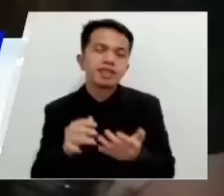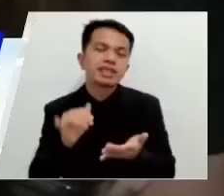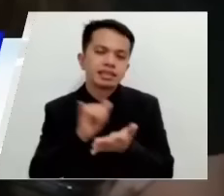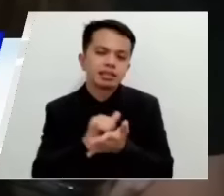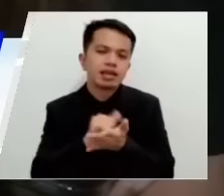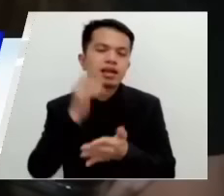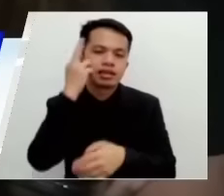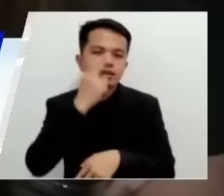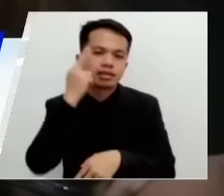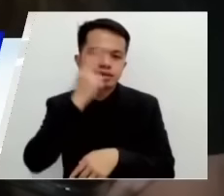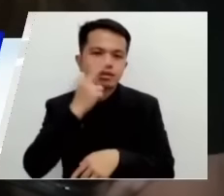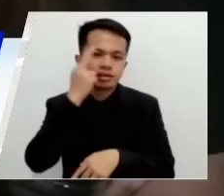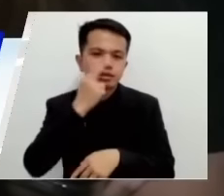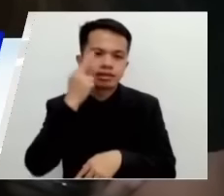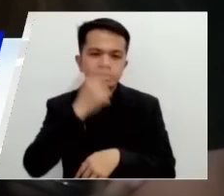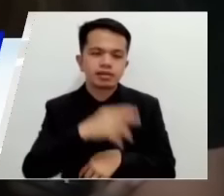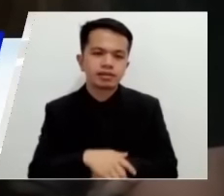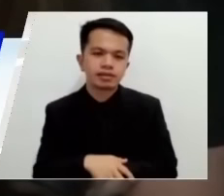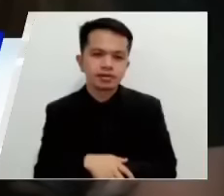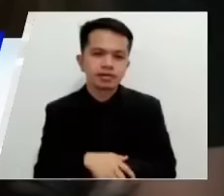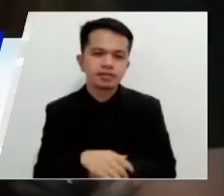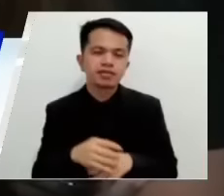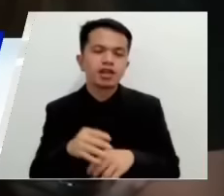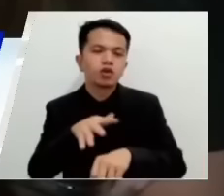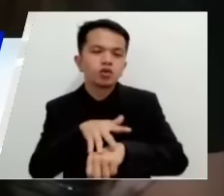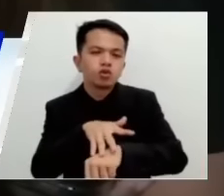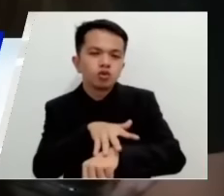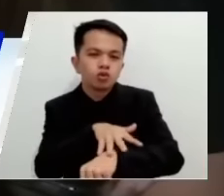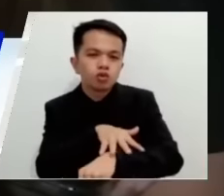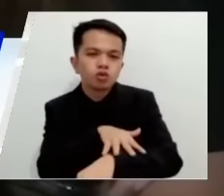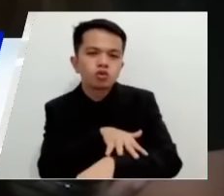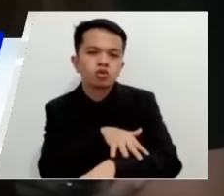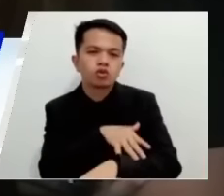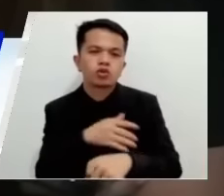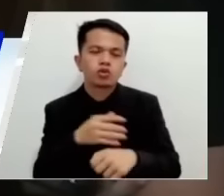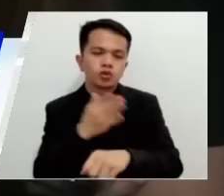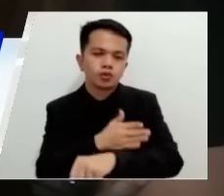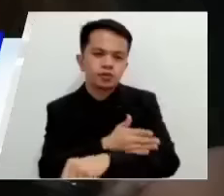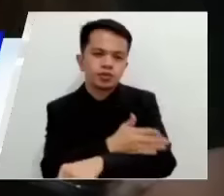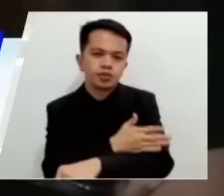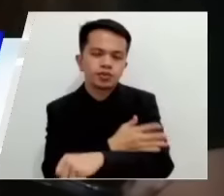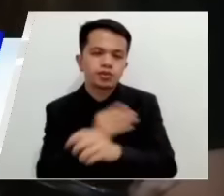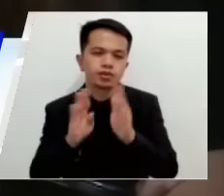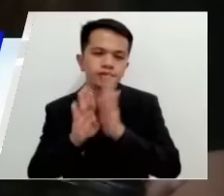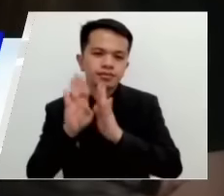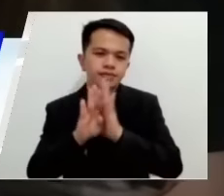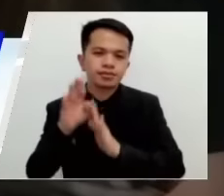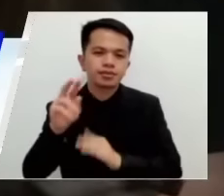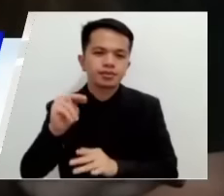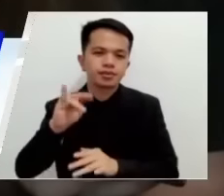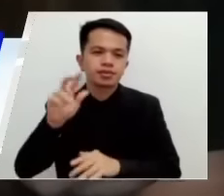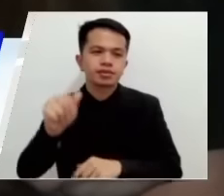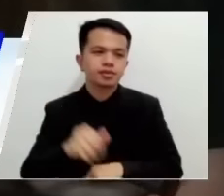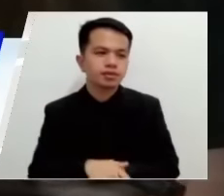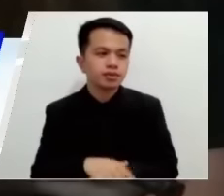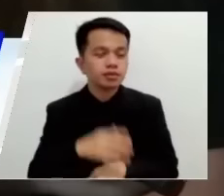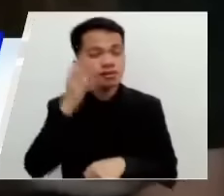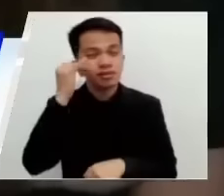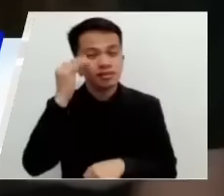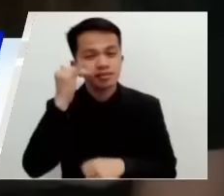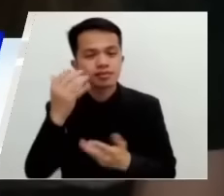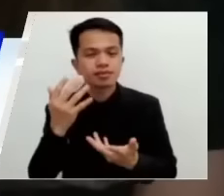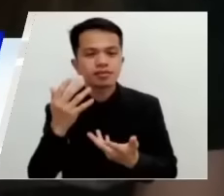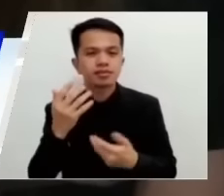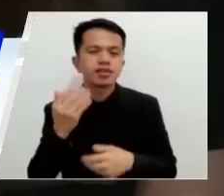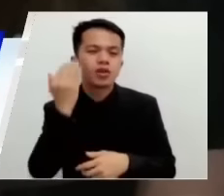why mabagal din yung improvements and development nung NAIA, because kulang sa pondo,